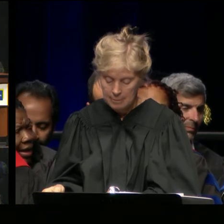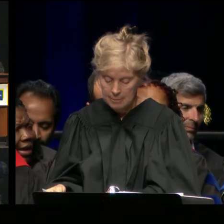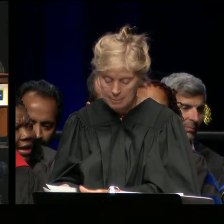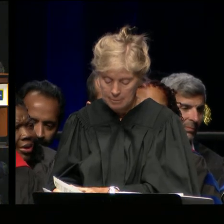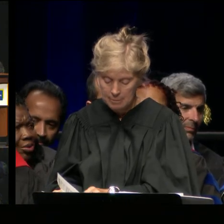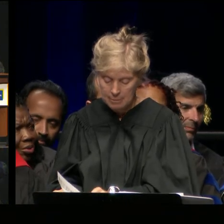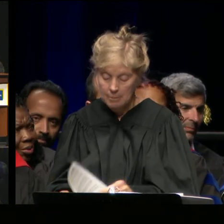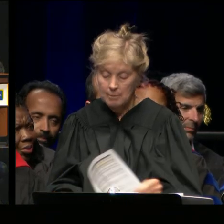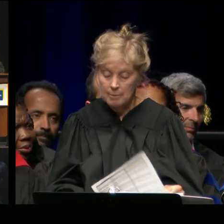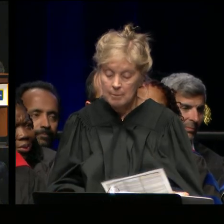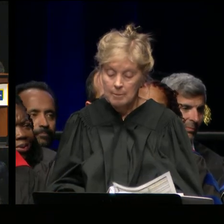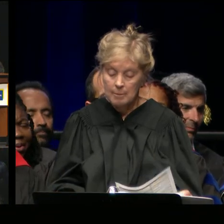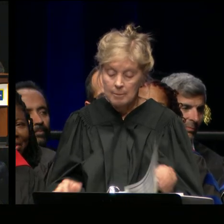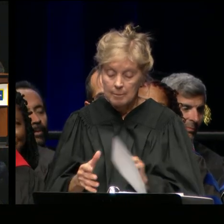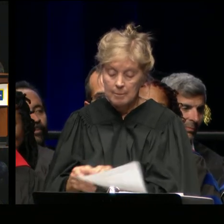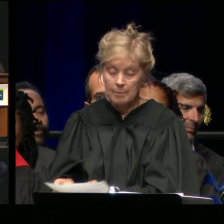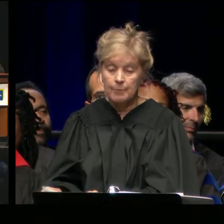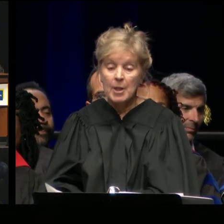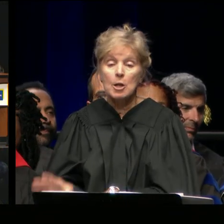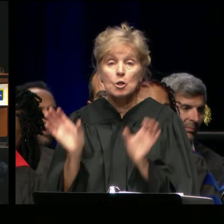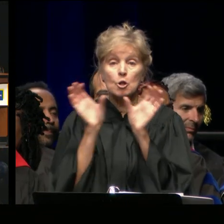Certificate in Business Management.